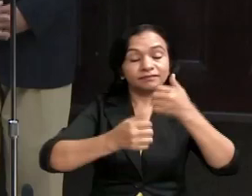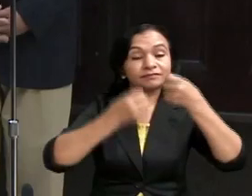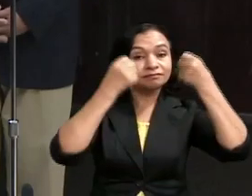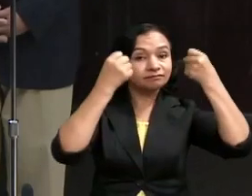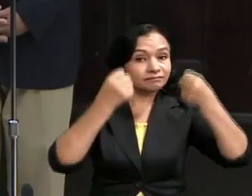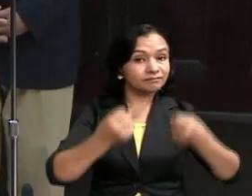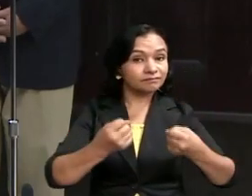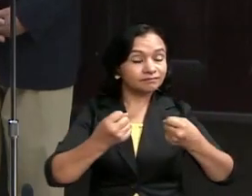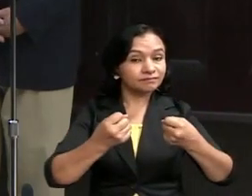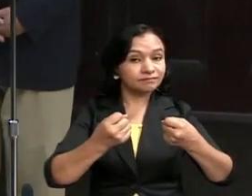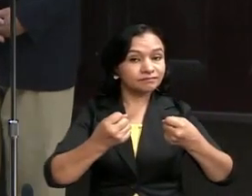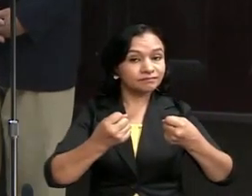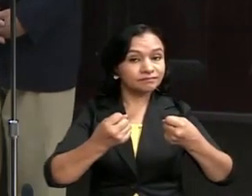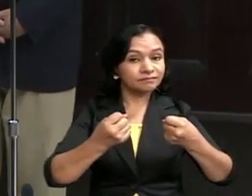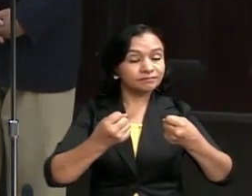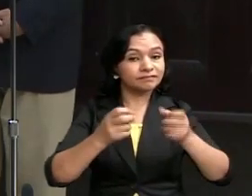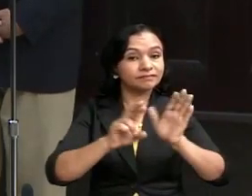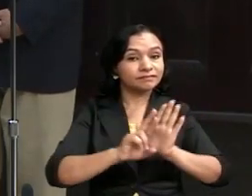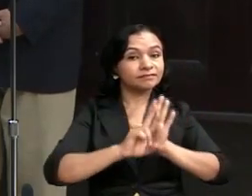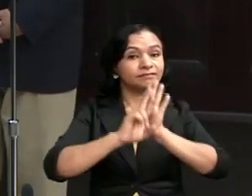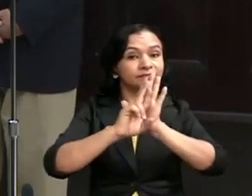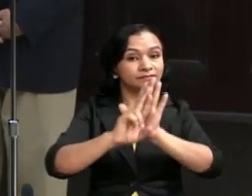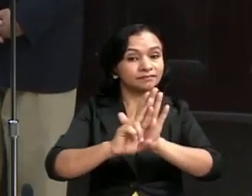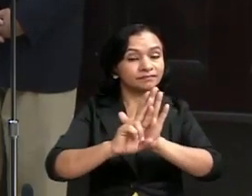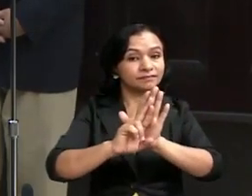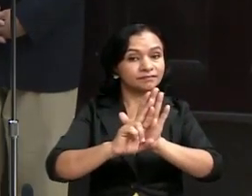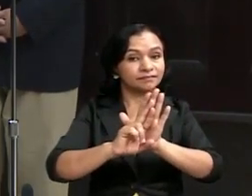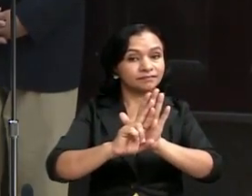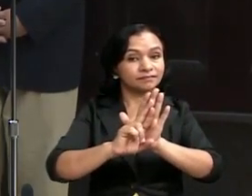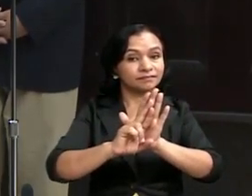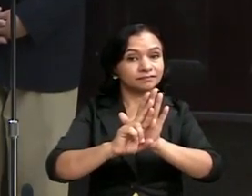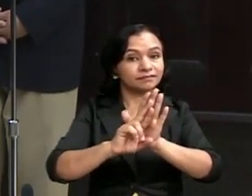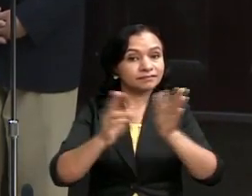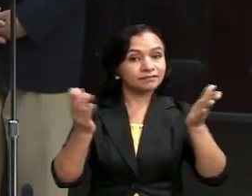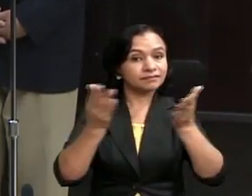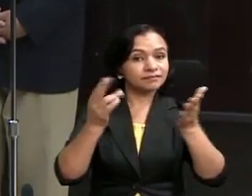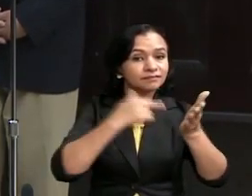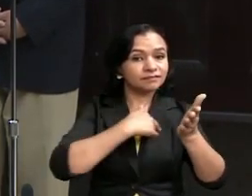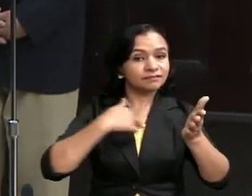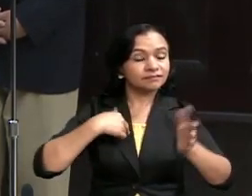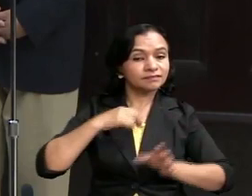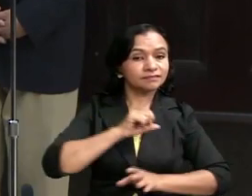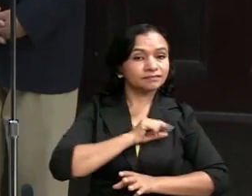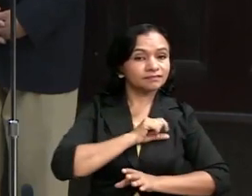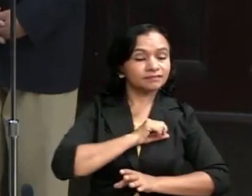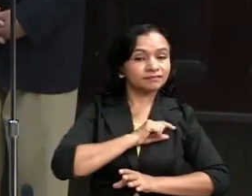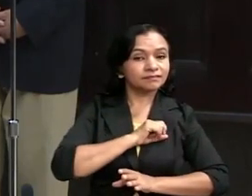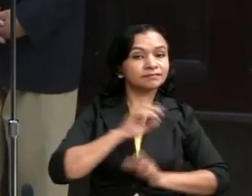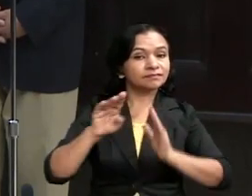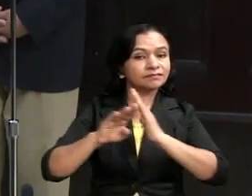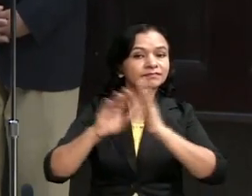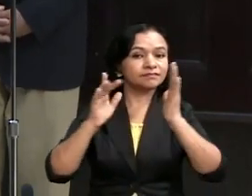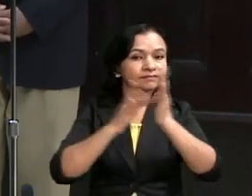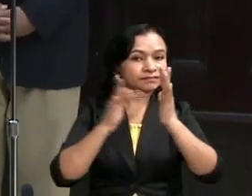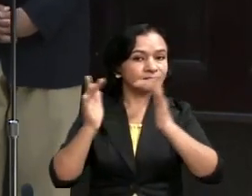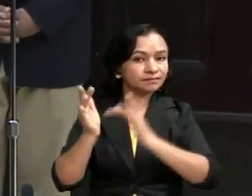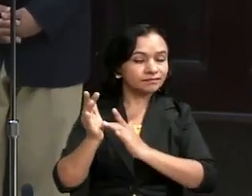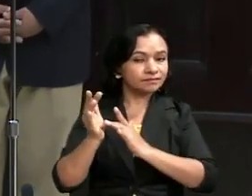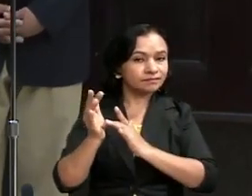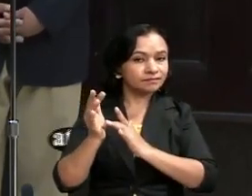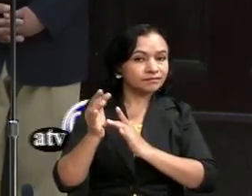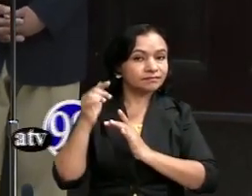the answer. Y la respuesta. For sin. Para el pecado. Jesus Christ. Jesucristo. And him crucified. Y